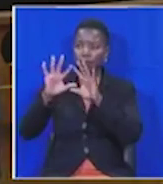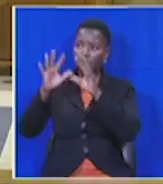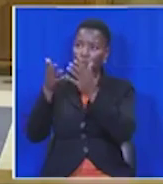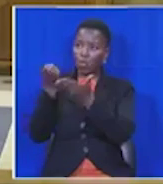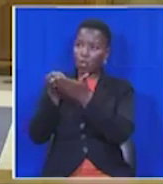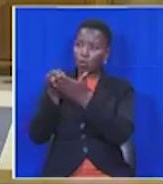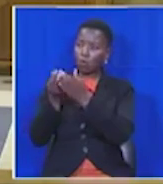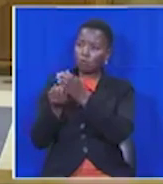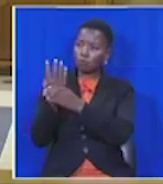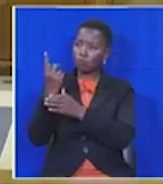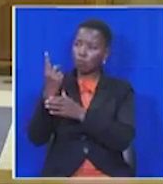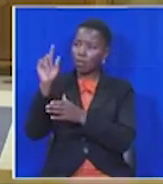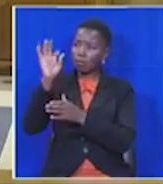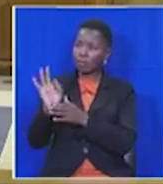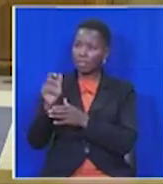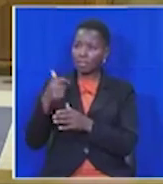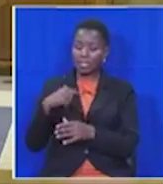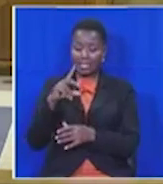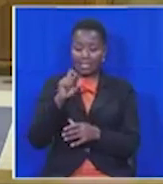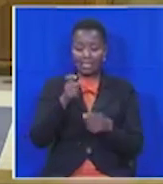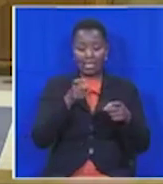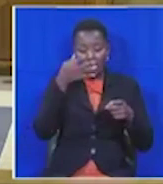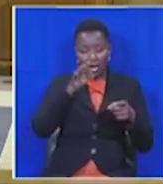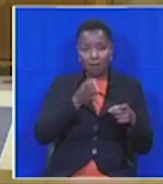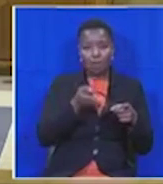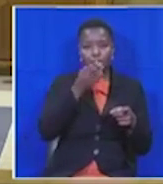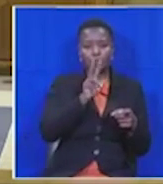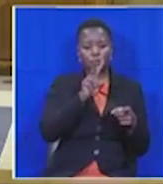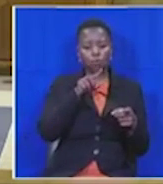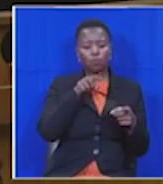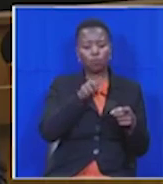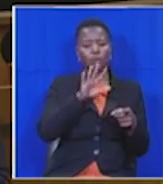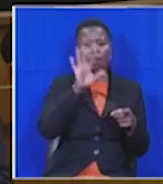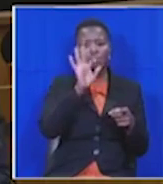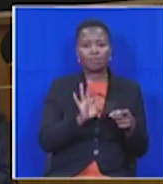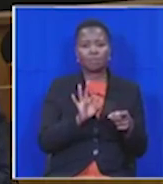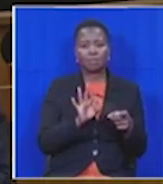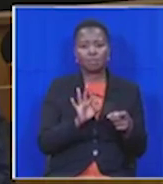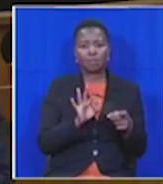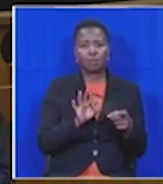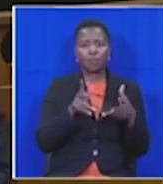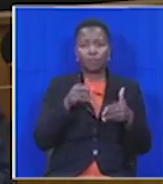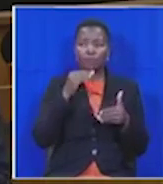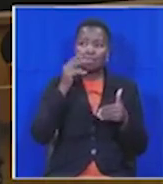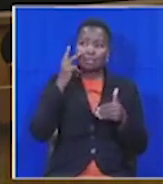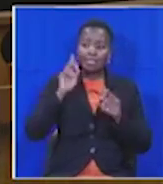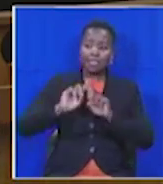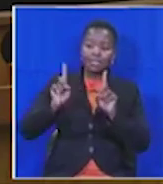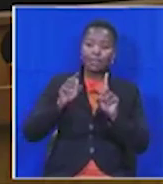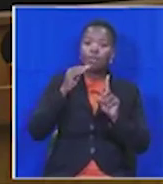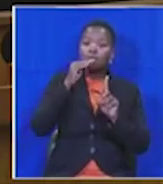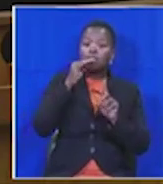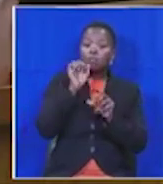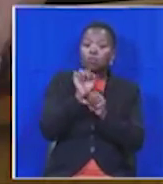at 1%, wherever the DA governed, it grew at 2.5%. That difference translates into